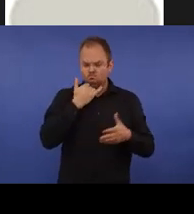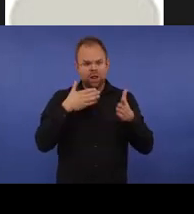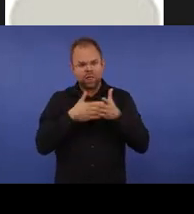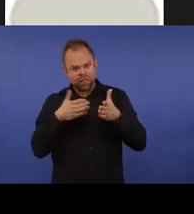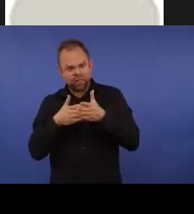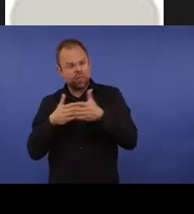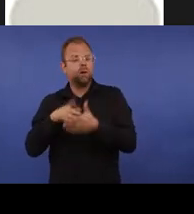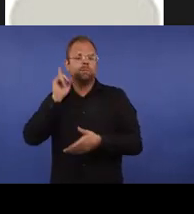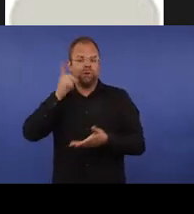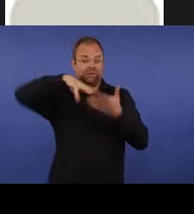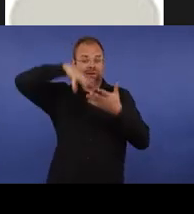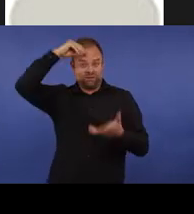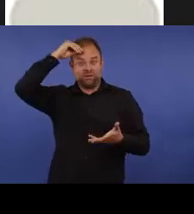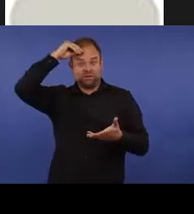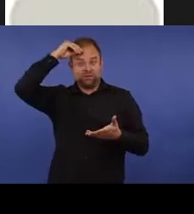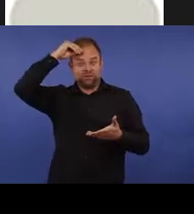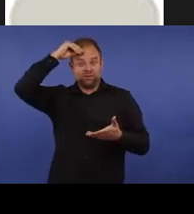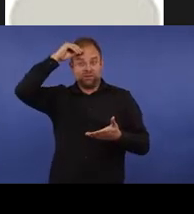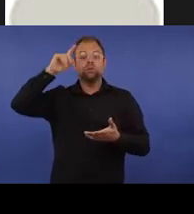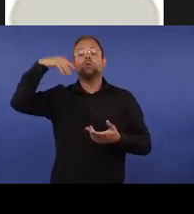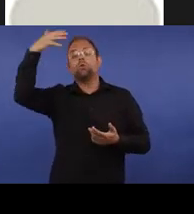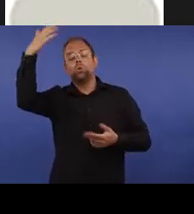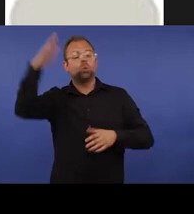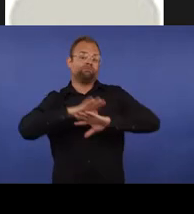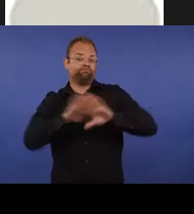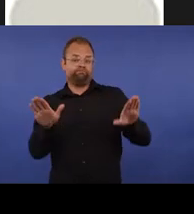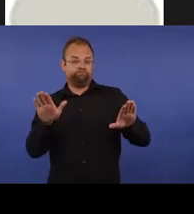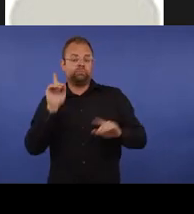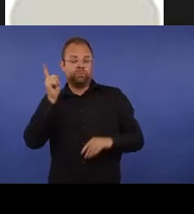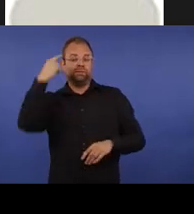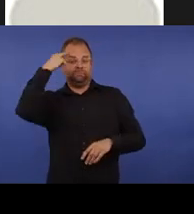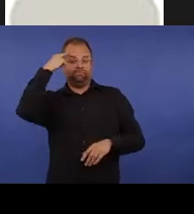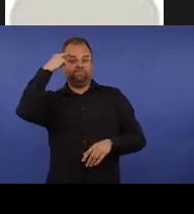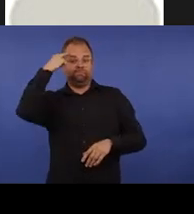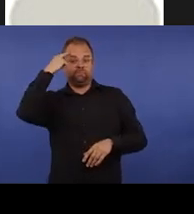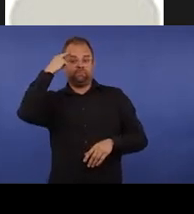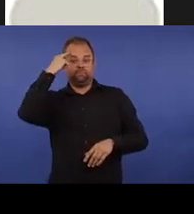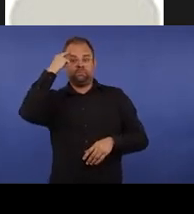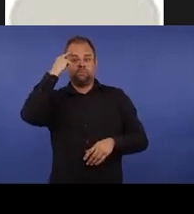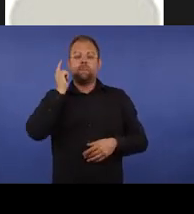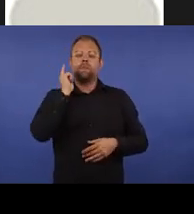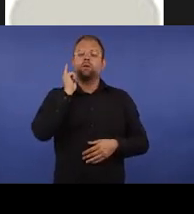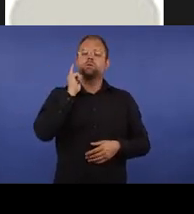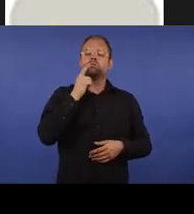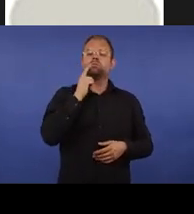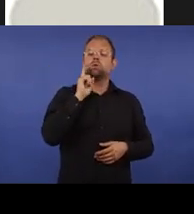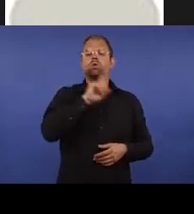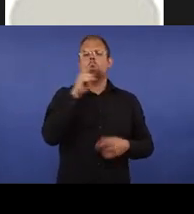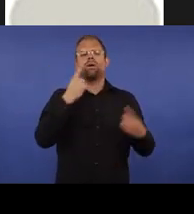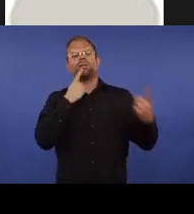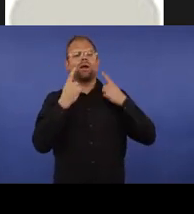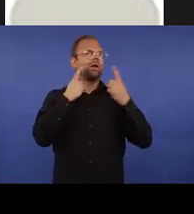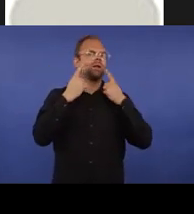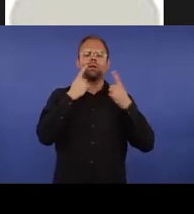could see that the growth and strengthening of the movement in the United States has meant that we have better